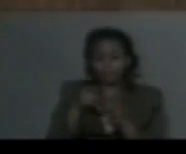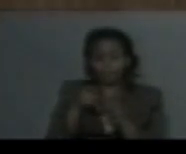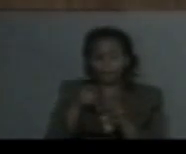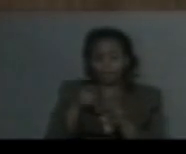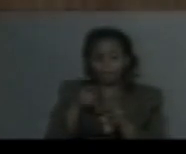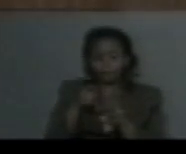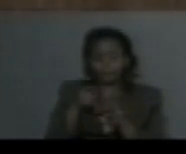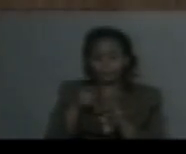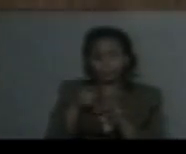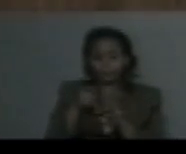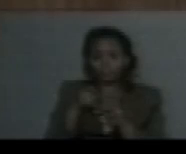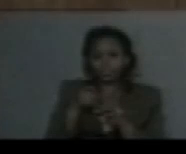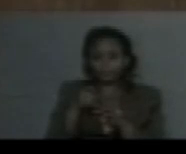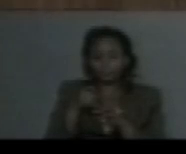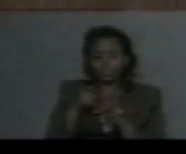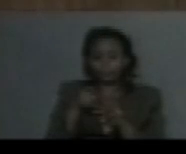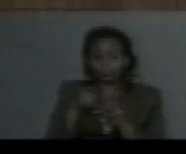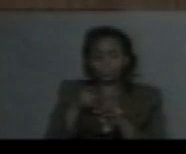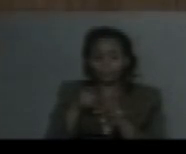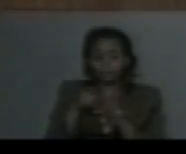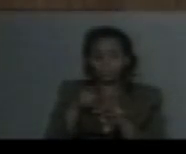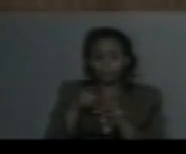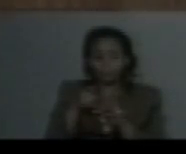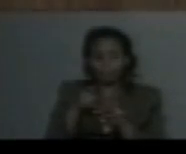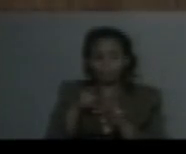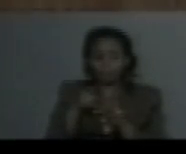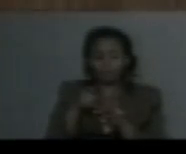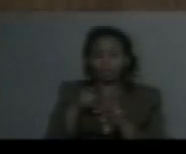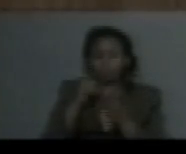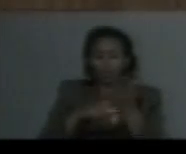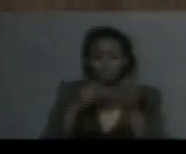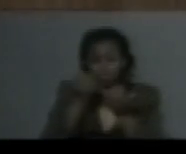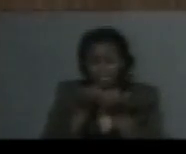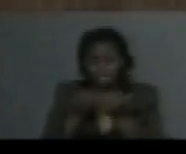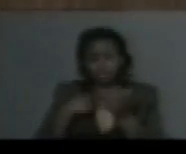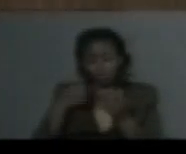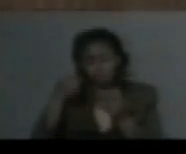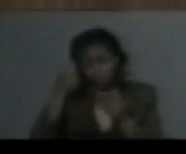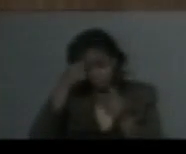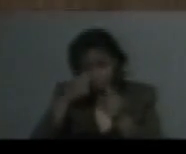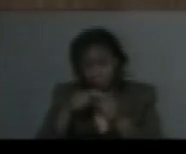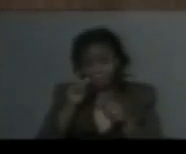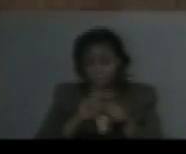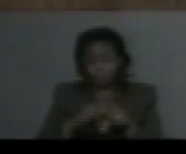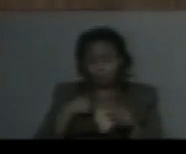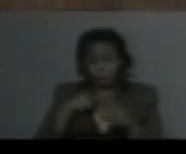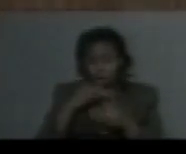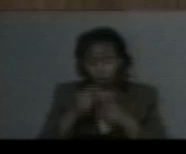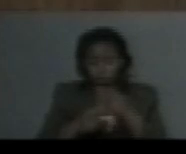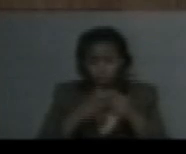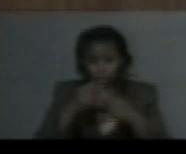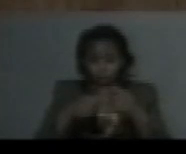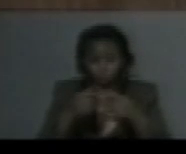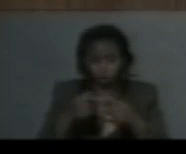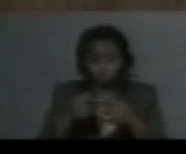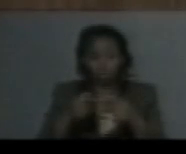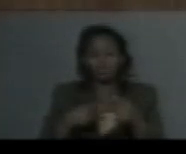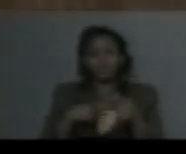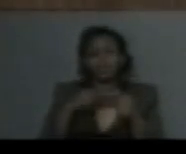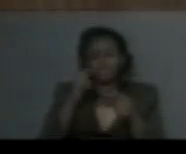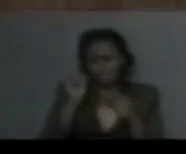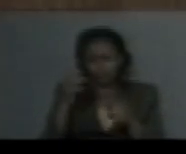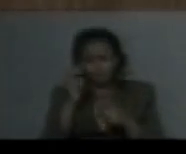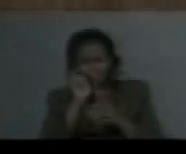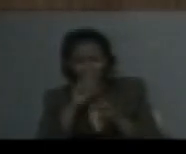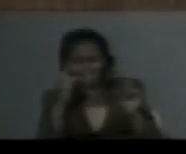will tie up your minds as we go on is, looking at all the irregularities we will point